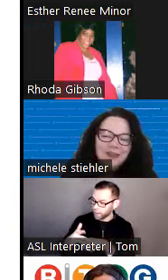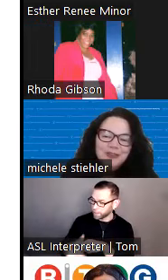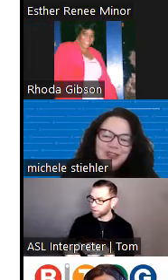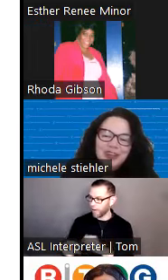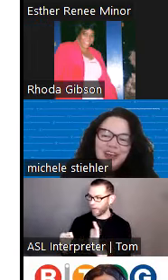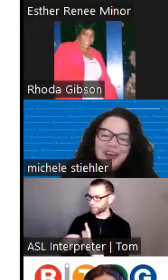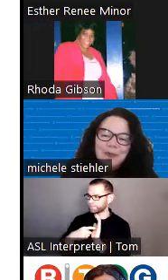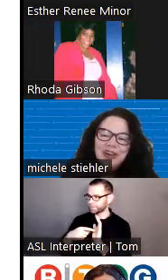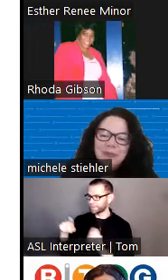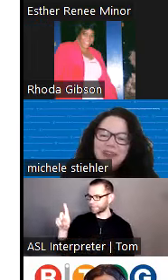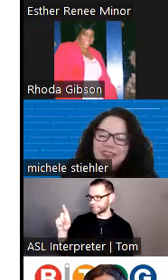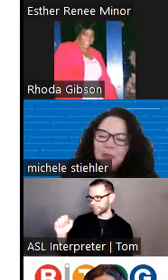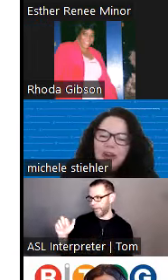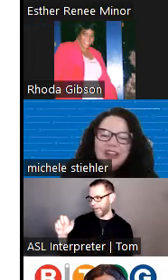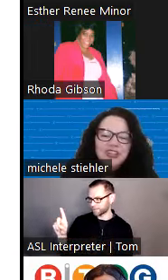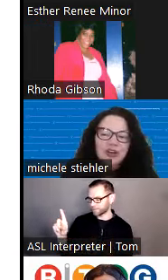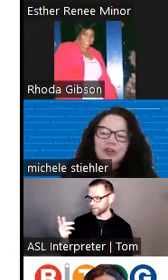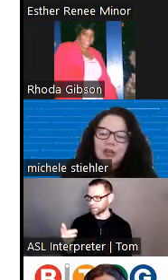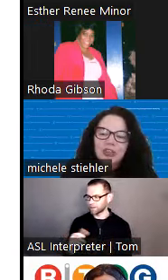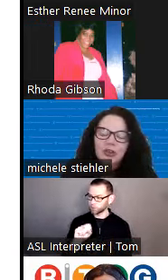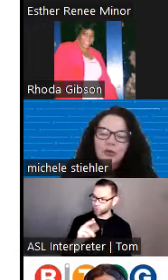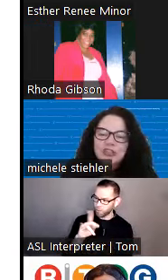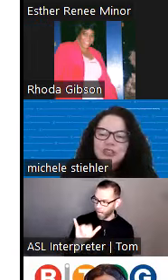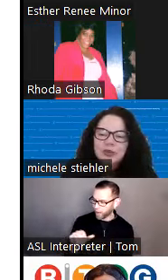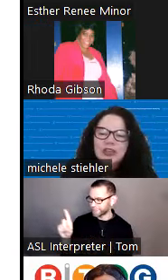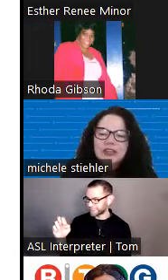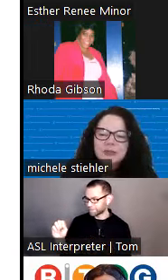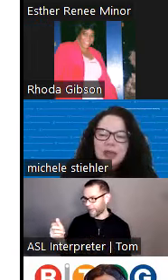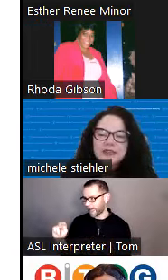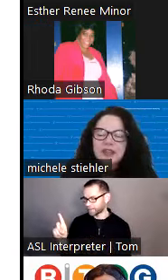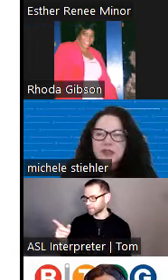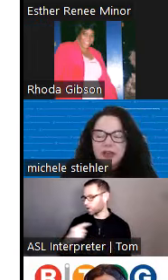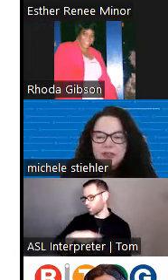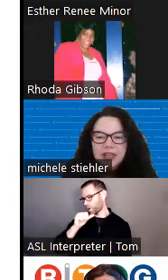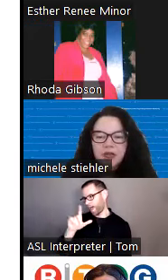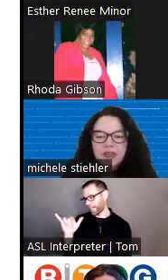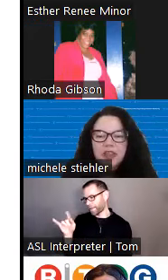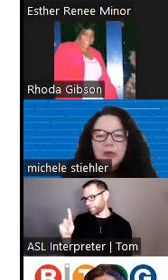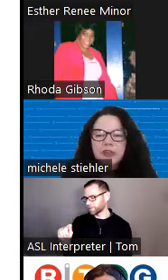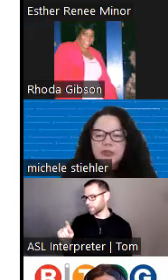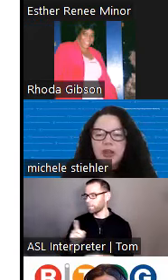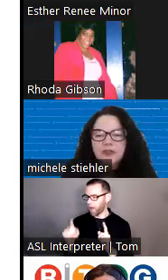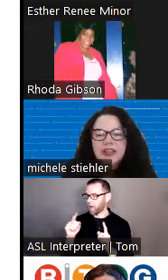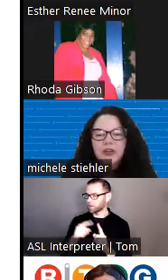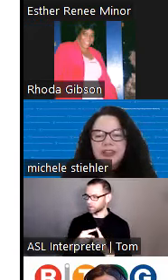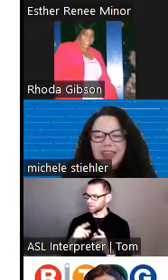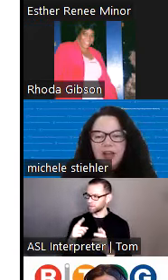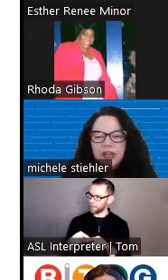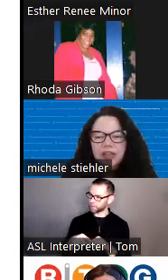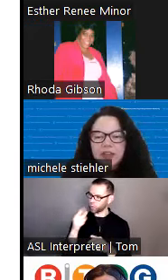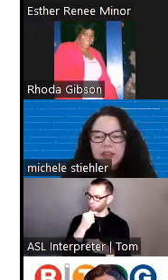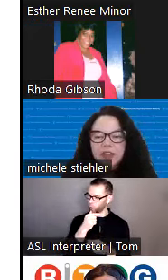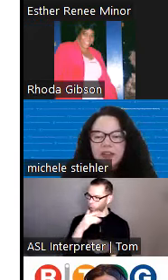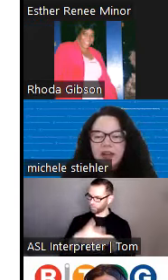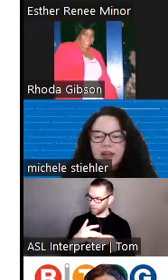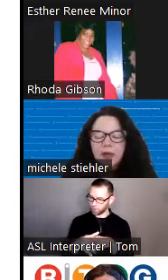aren't Lyft, but what I shared with you, which is really, it depends on the drivers that are available, the drivers that are in the